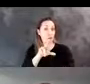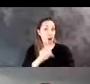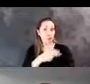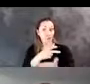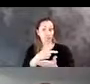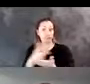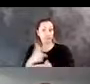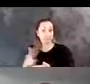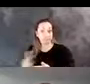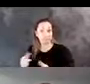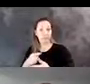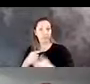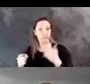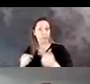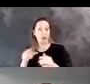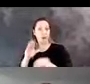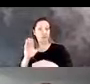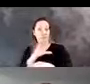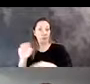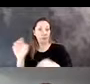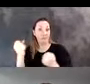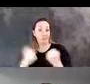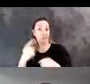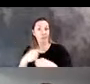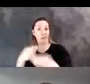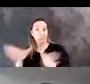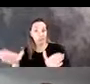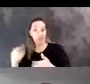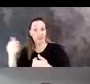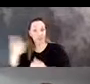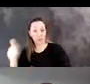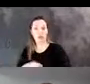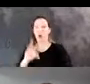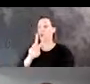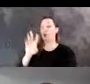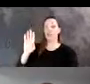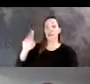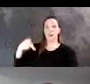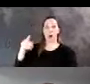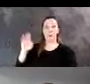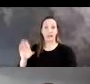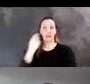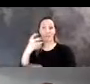and public transportation. So for example, West Palm Beach obtained five electric school buses recently.